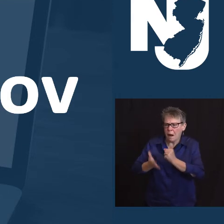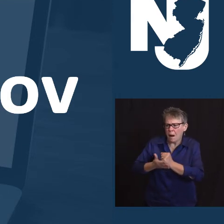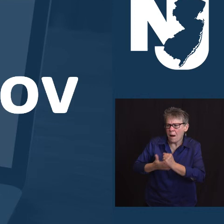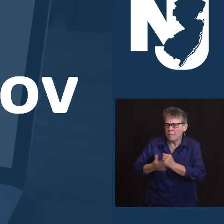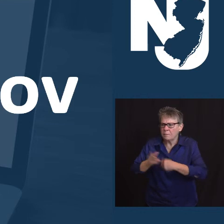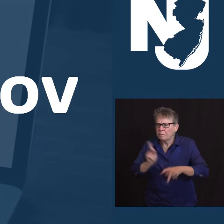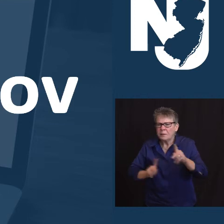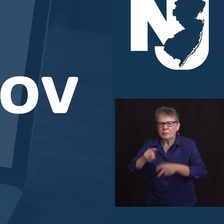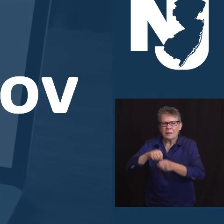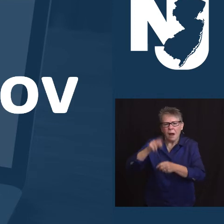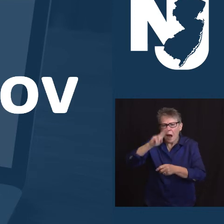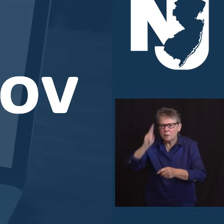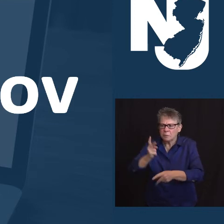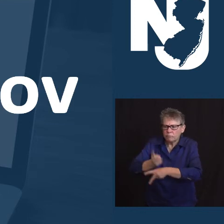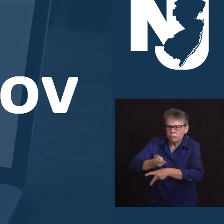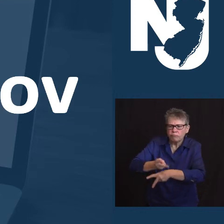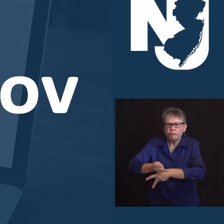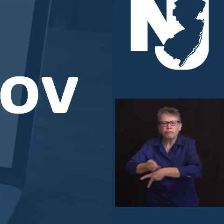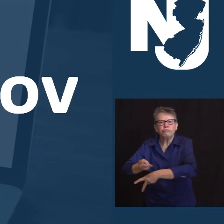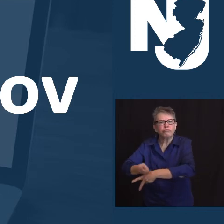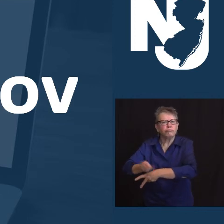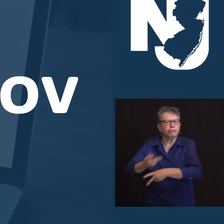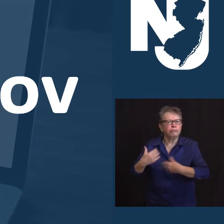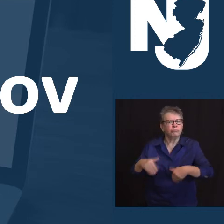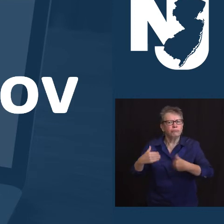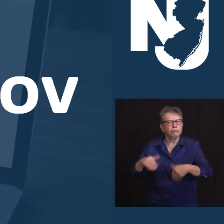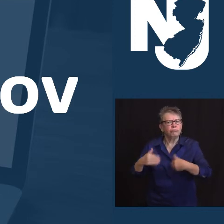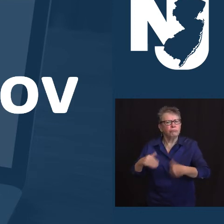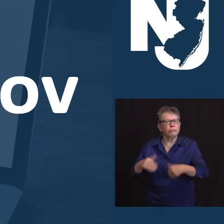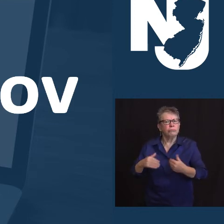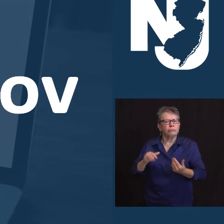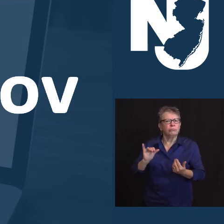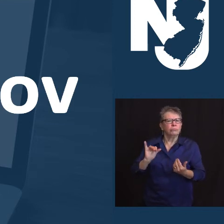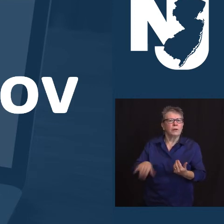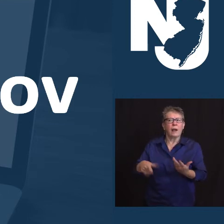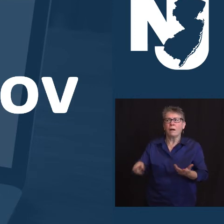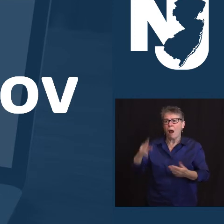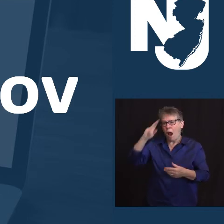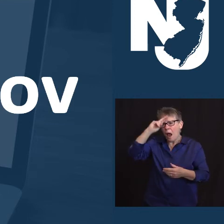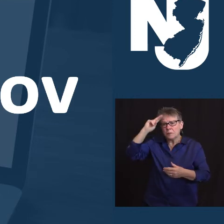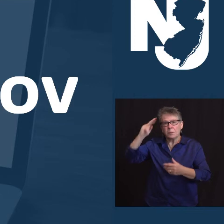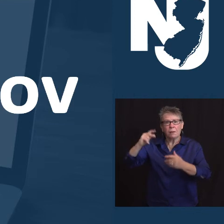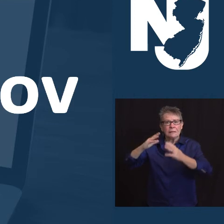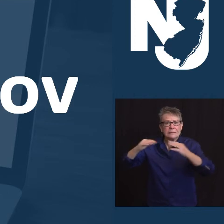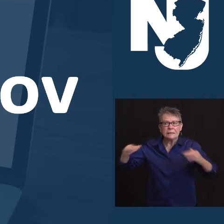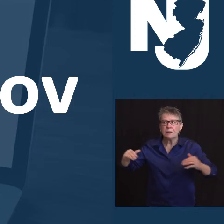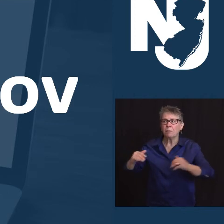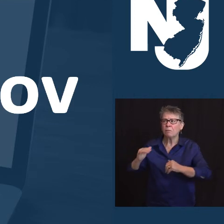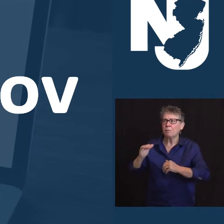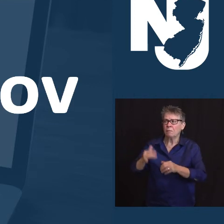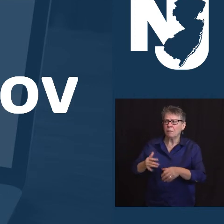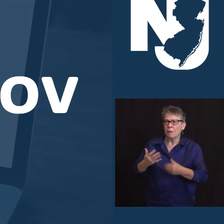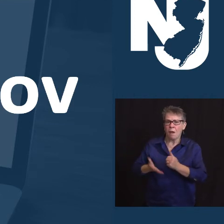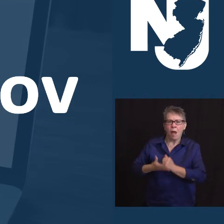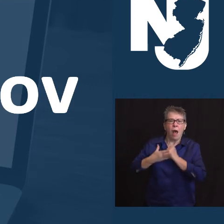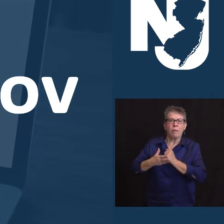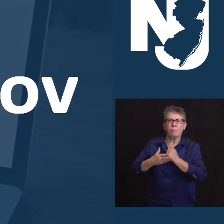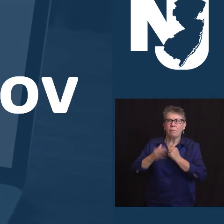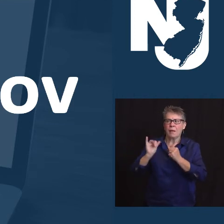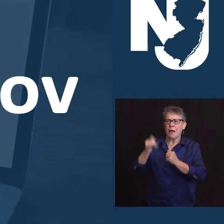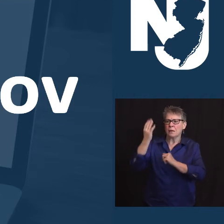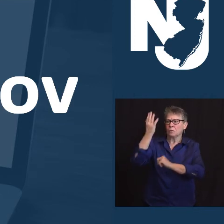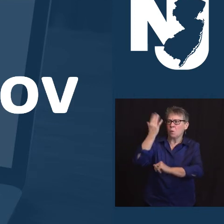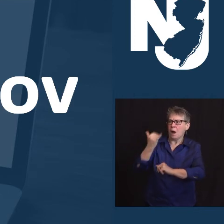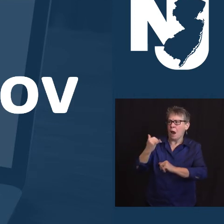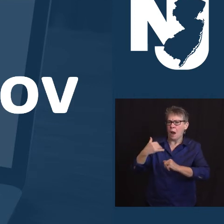most pressing reason behind the steps we've taken, even more than the number of new cases. We simply could not allow our